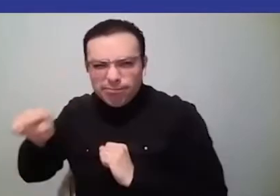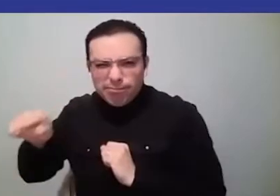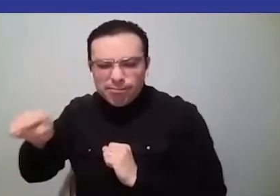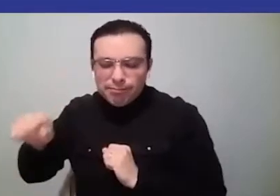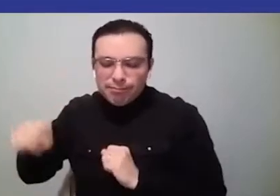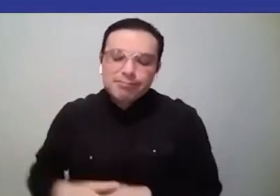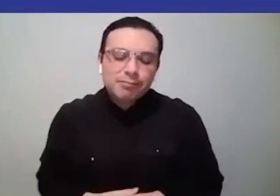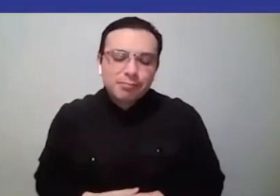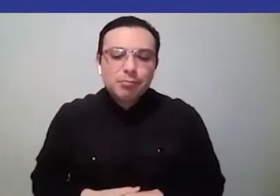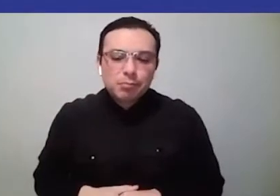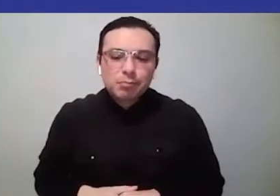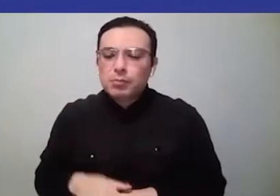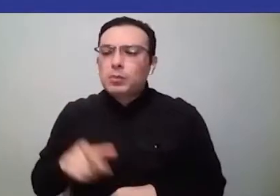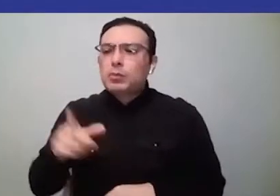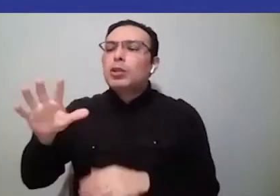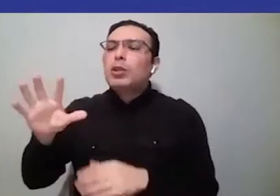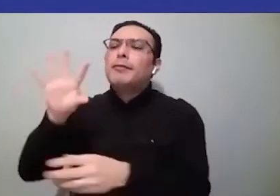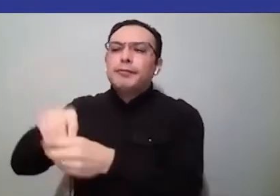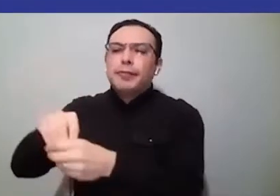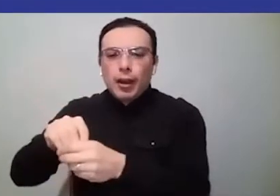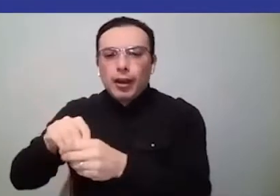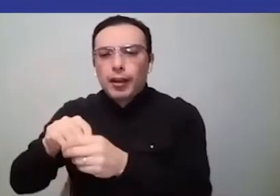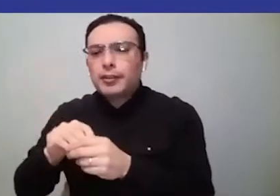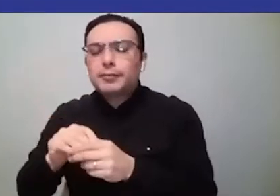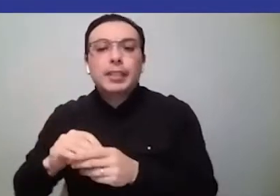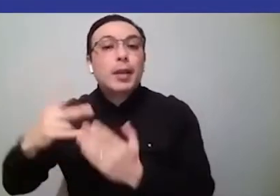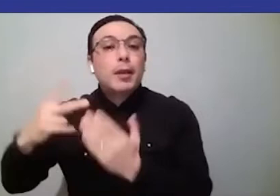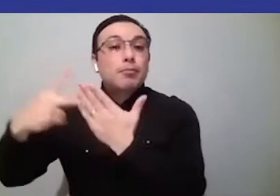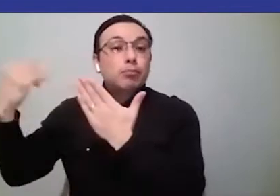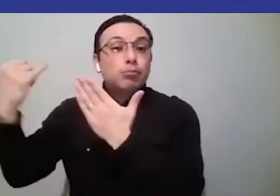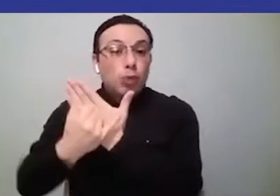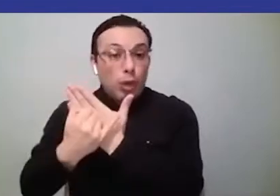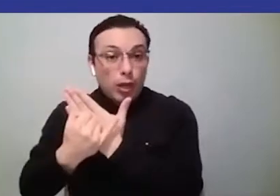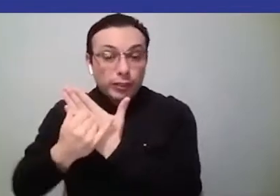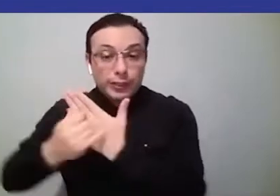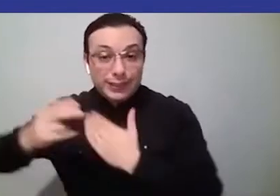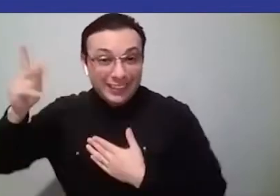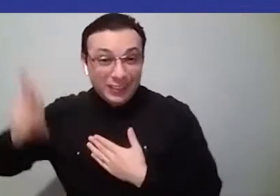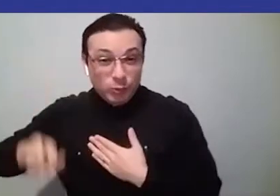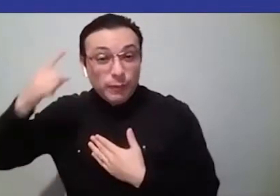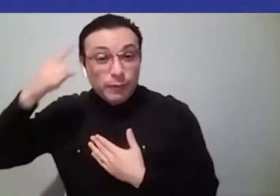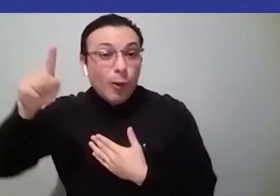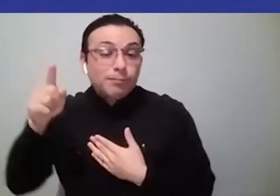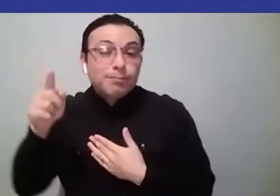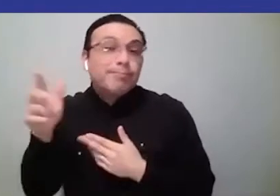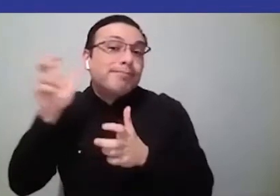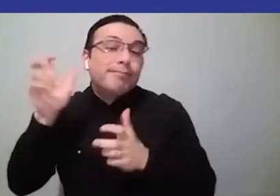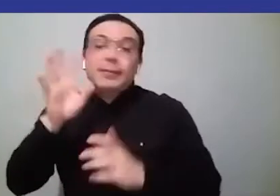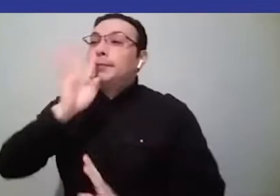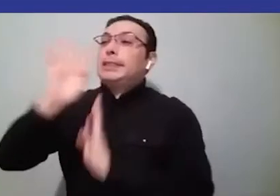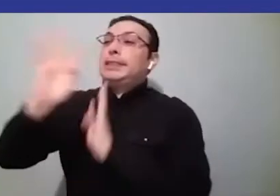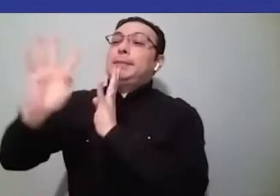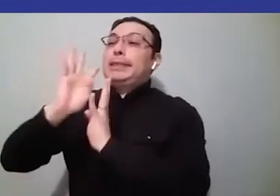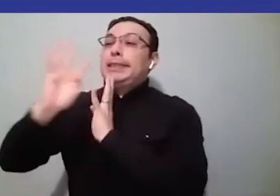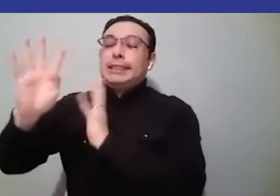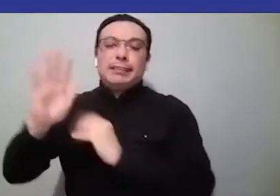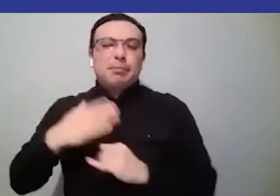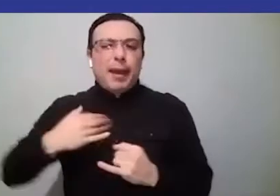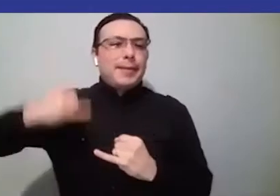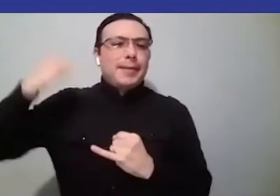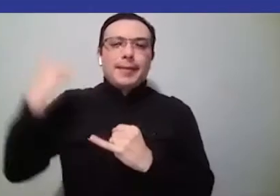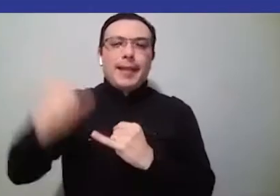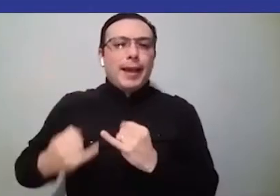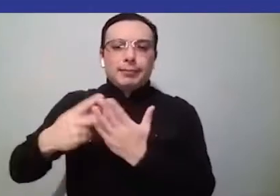working on an oral history project for the Poetry Project as kind of like my final capstone project at Queens College. And